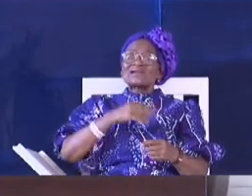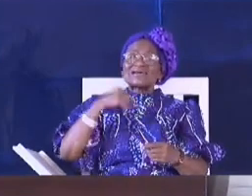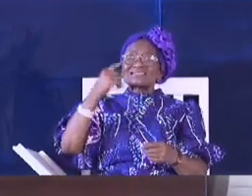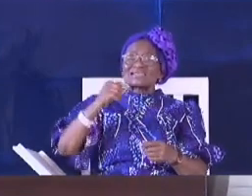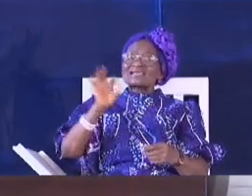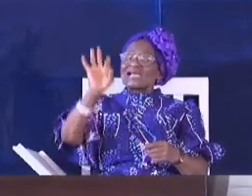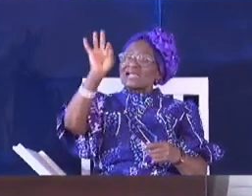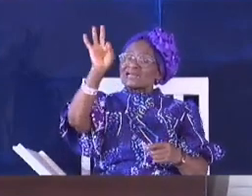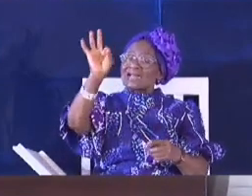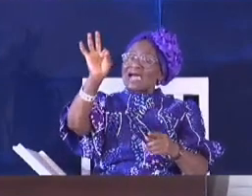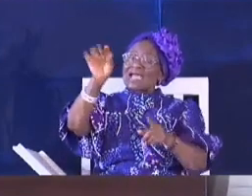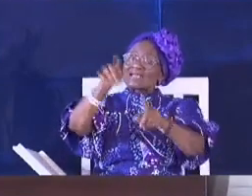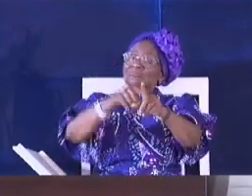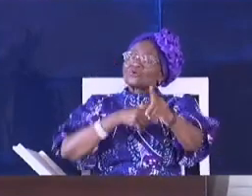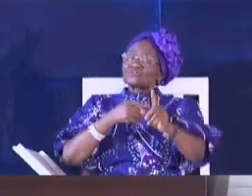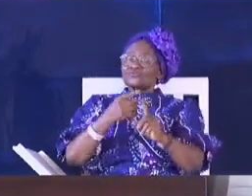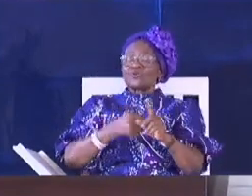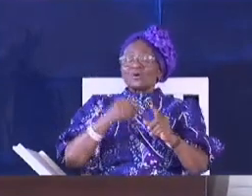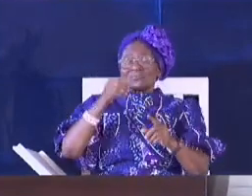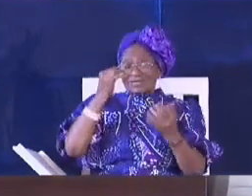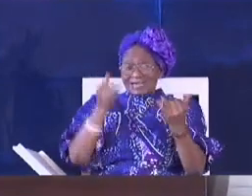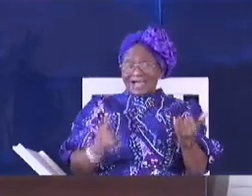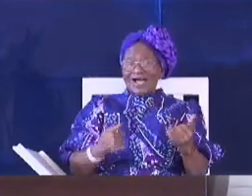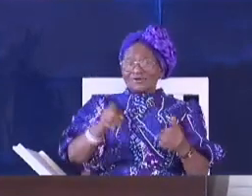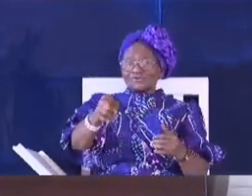9 months from now, you'll be carrying a baby.